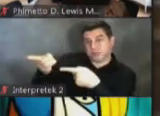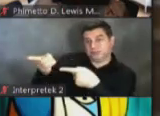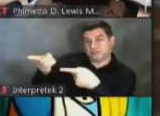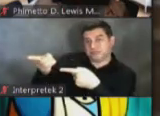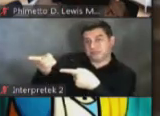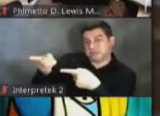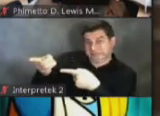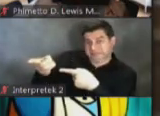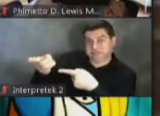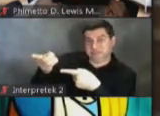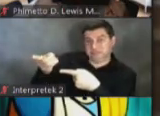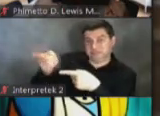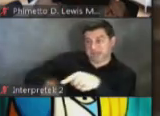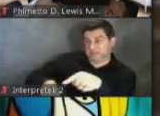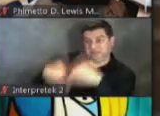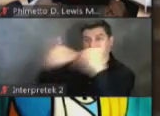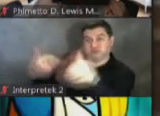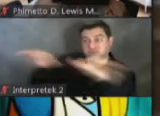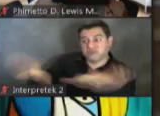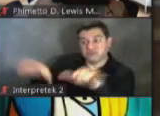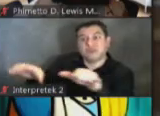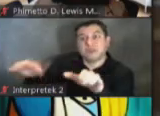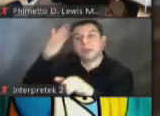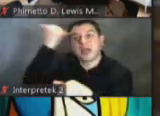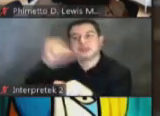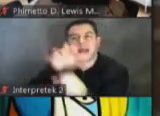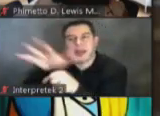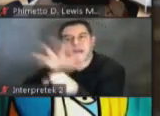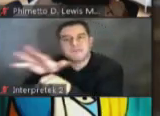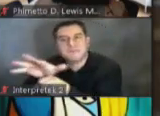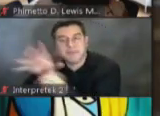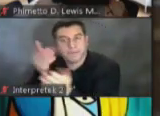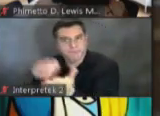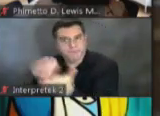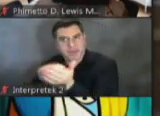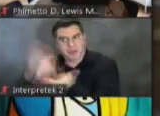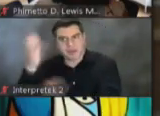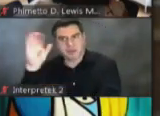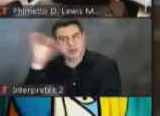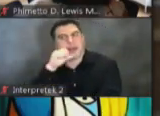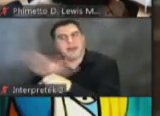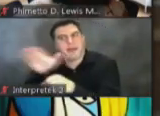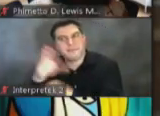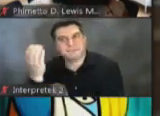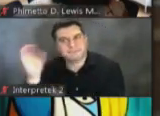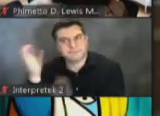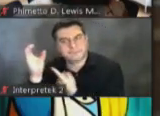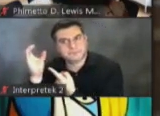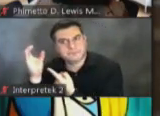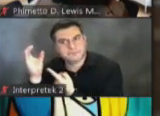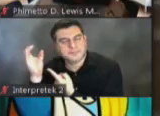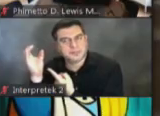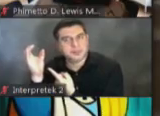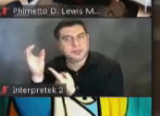and use to make this plan and its goals in which they had achieved within the